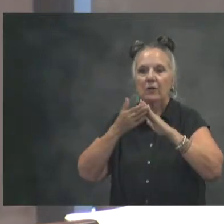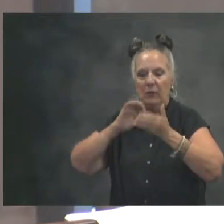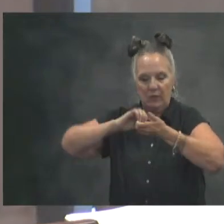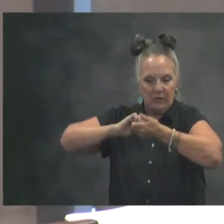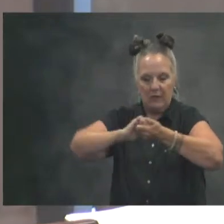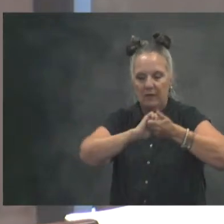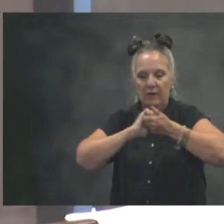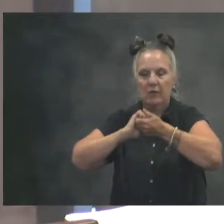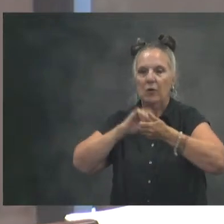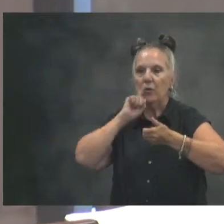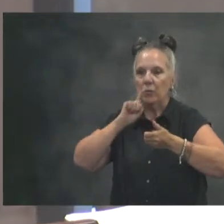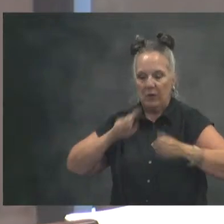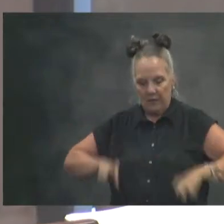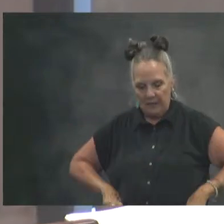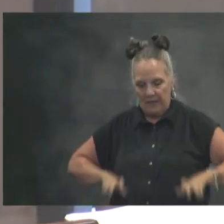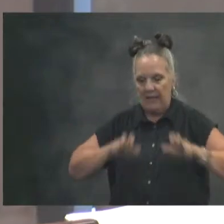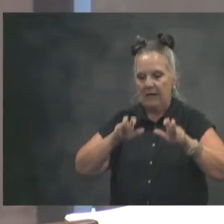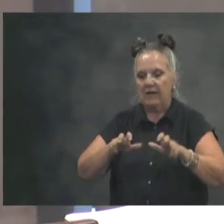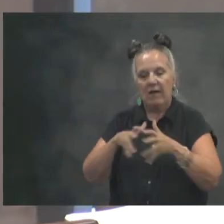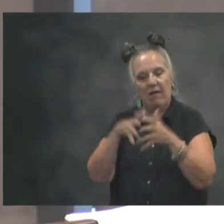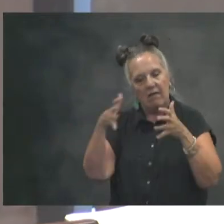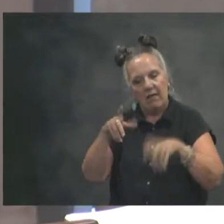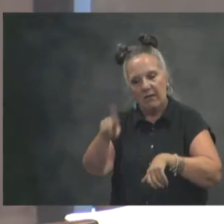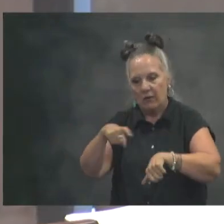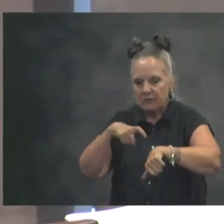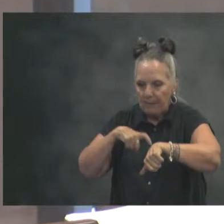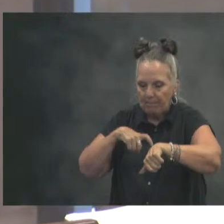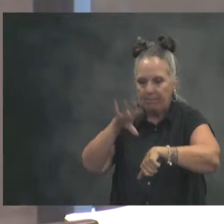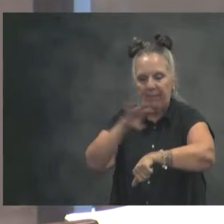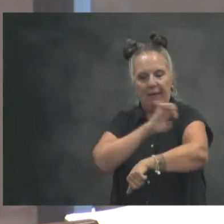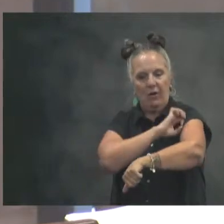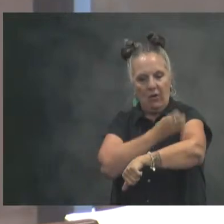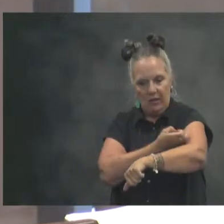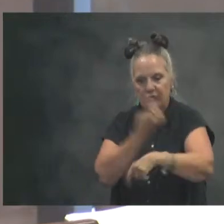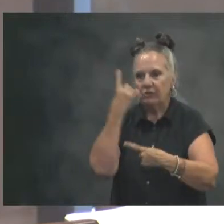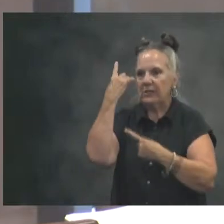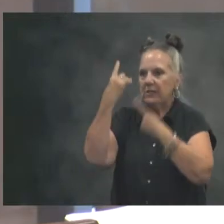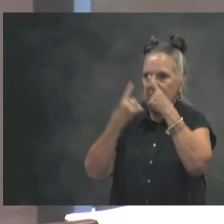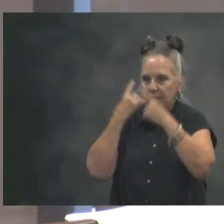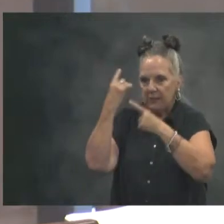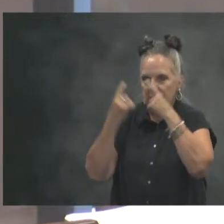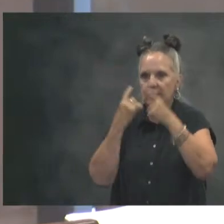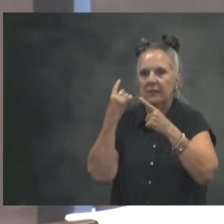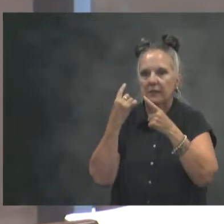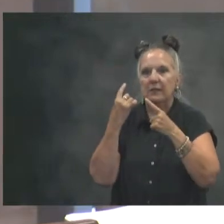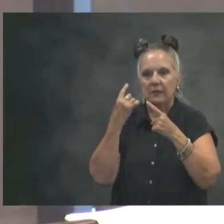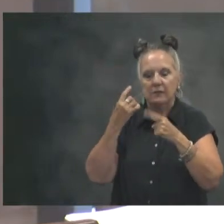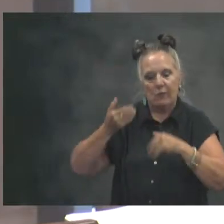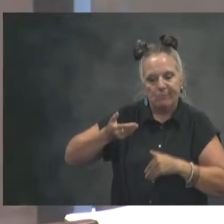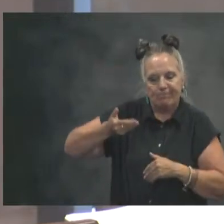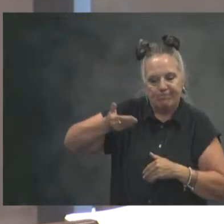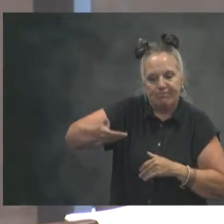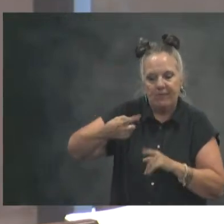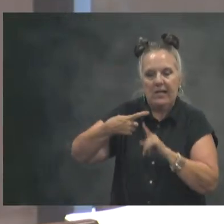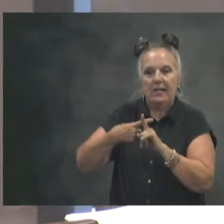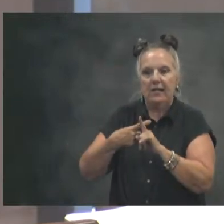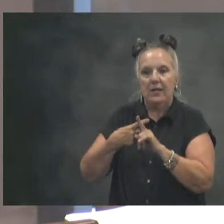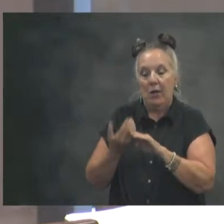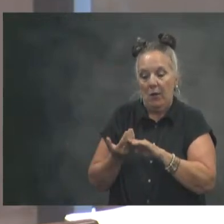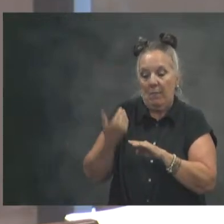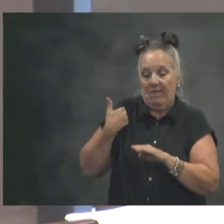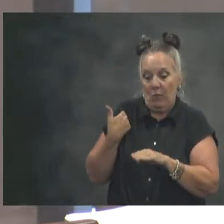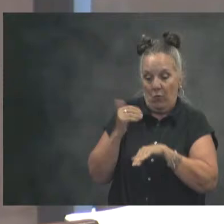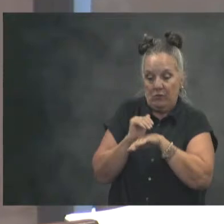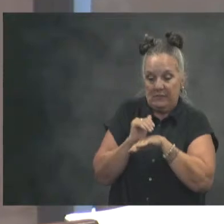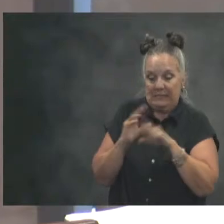truly invested much of their time, energy, and consideration over the past several months. Prior to tonight's